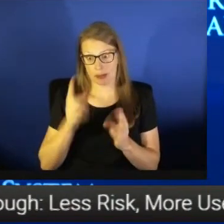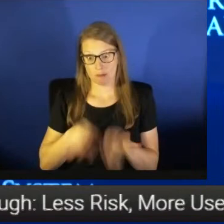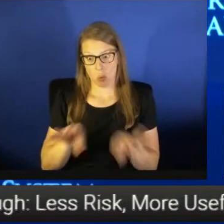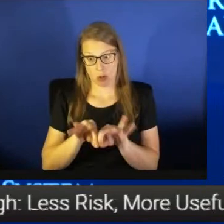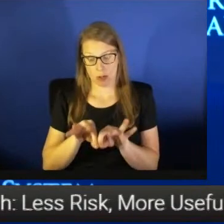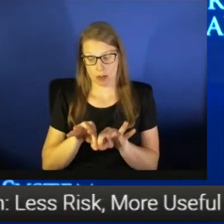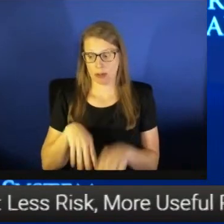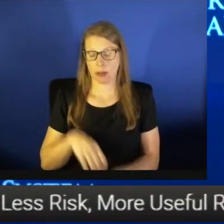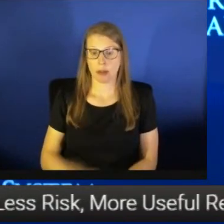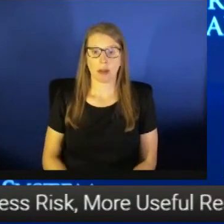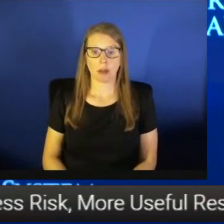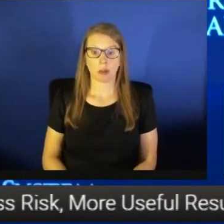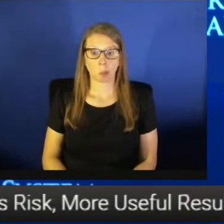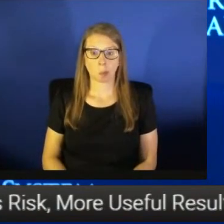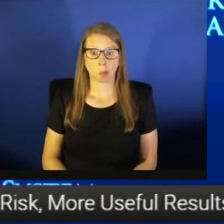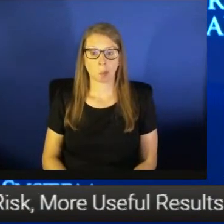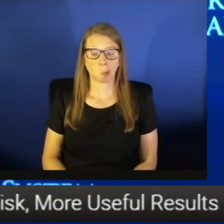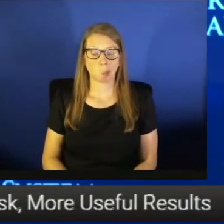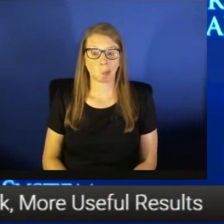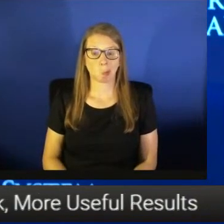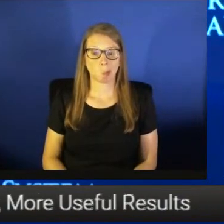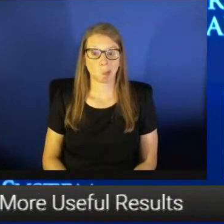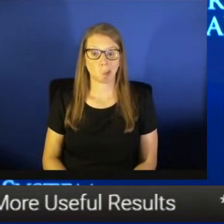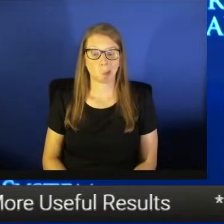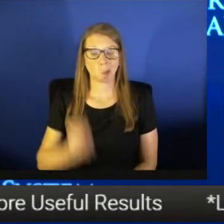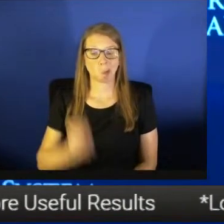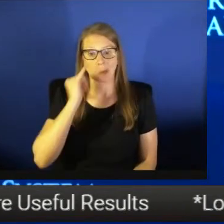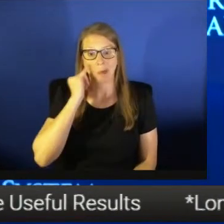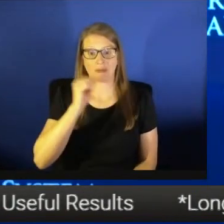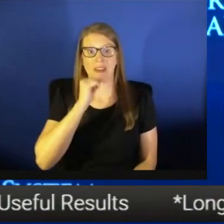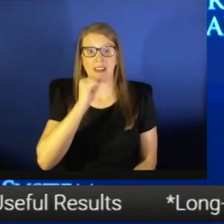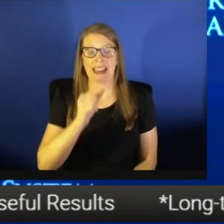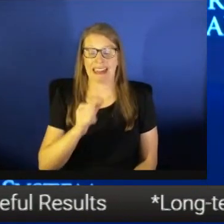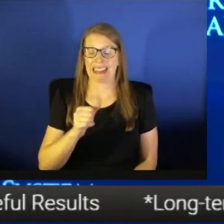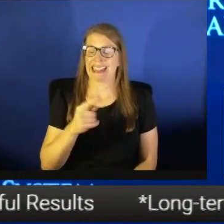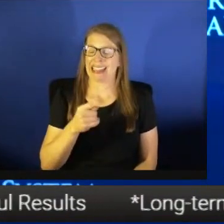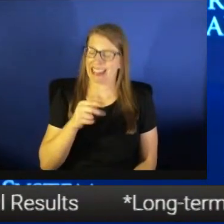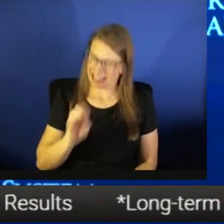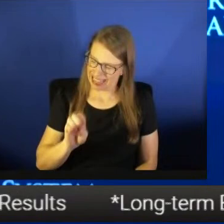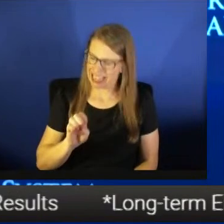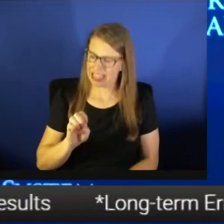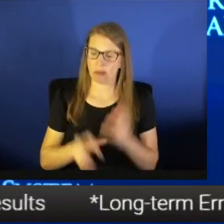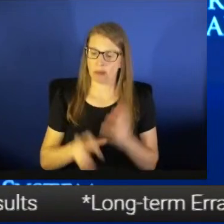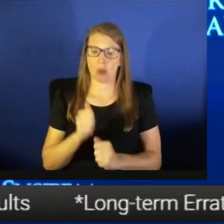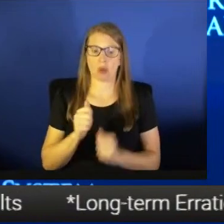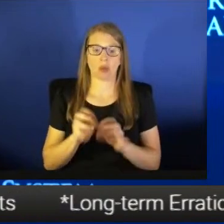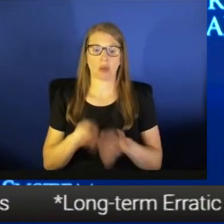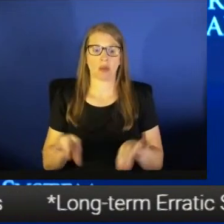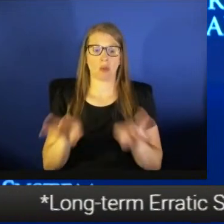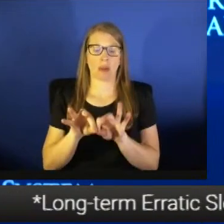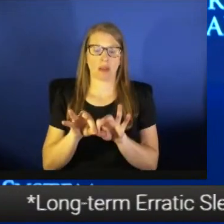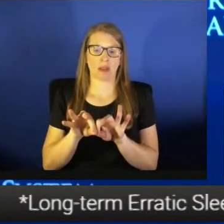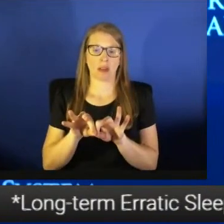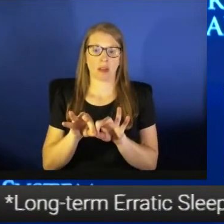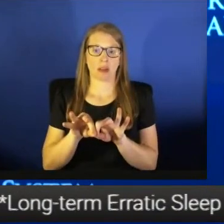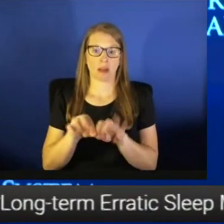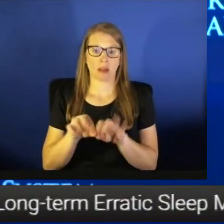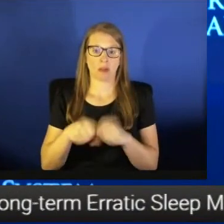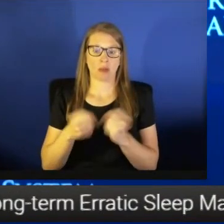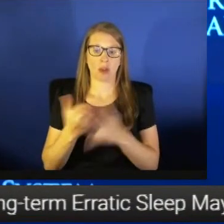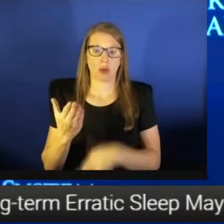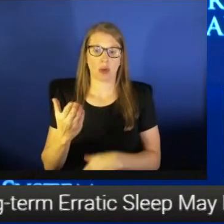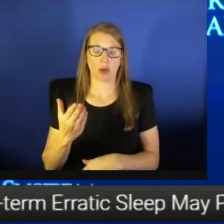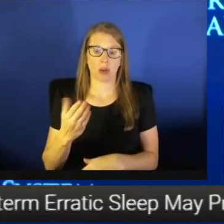the, if not the most important breakthrough in modern medicine, definitely one of the most